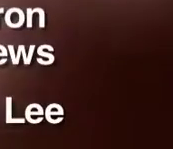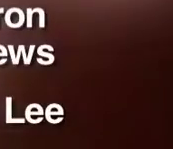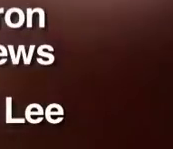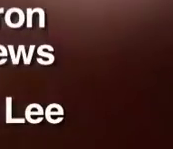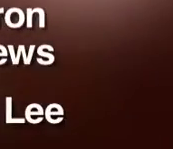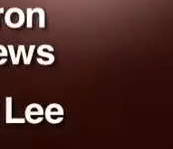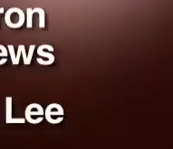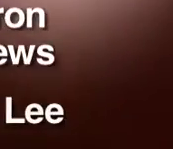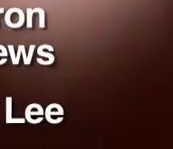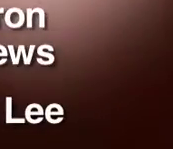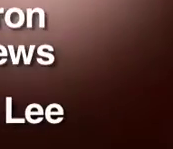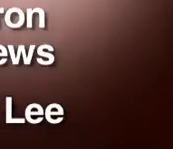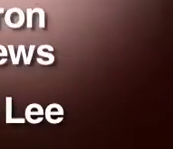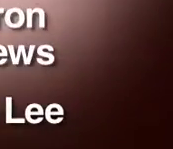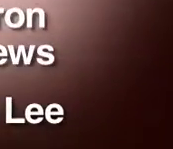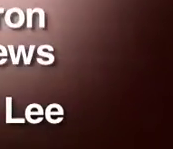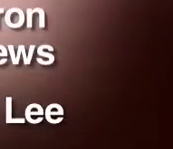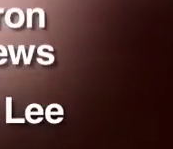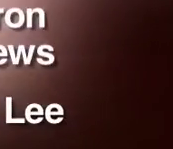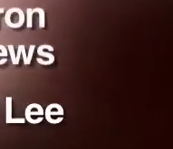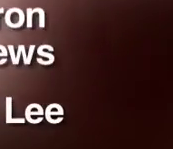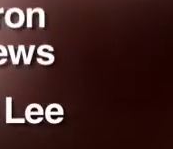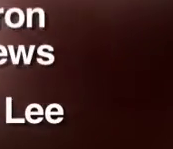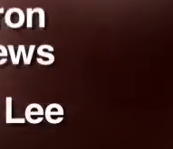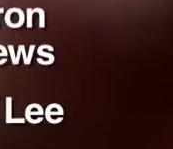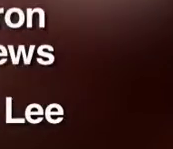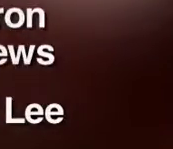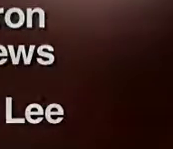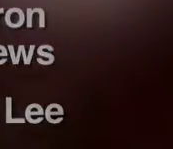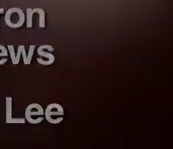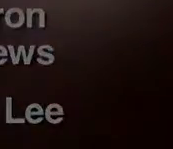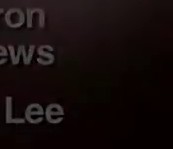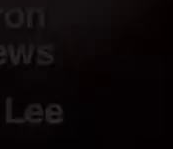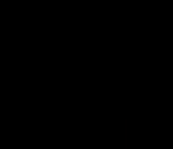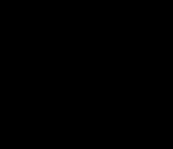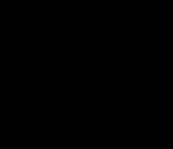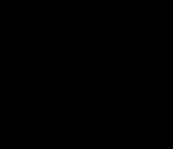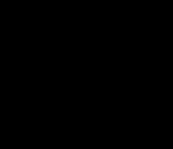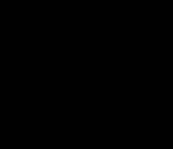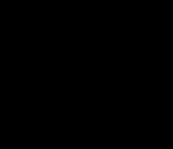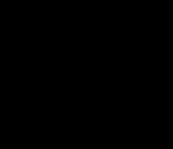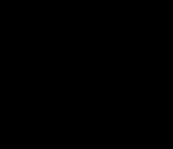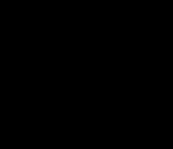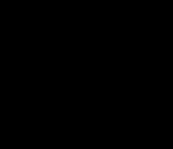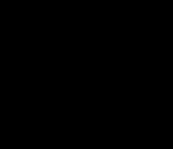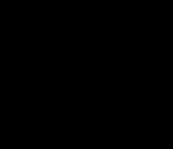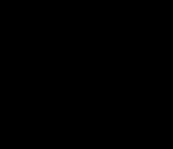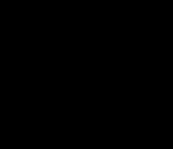That was great. Yeah, you did a good job too. Thank you.